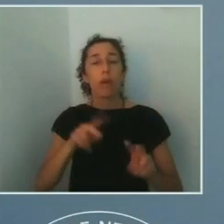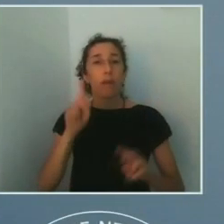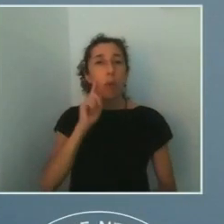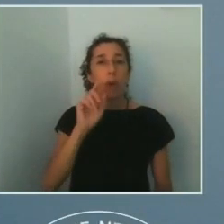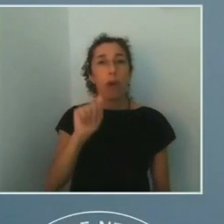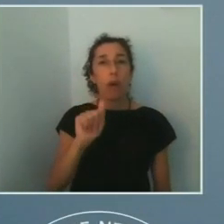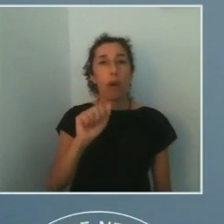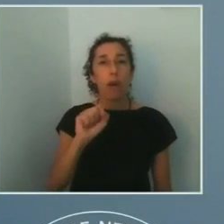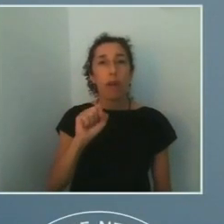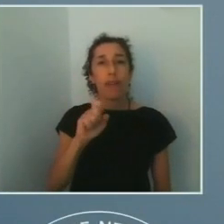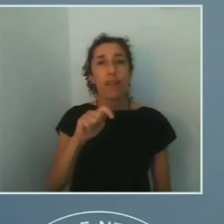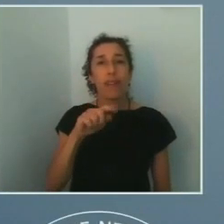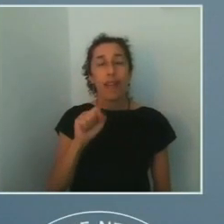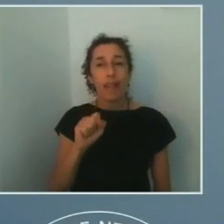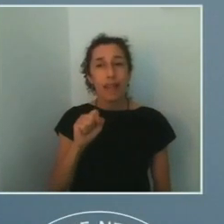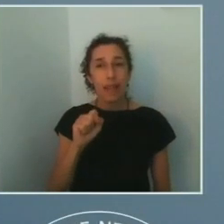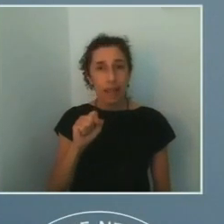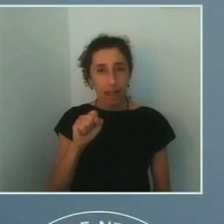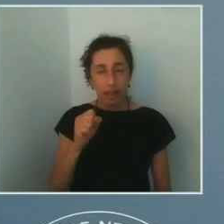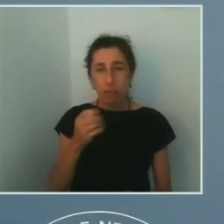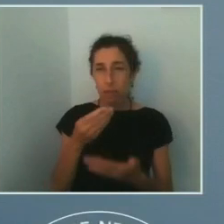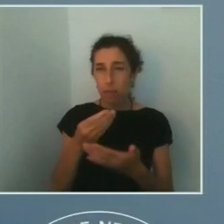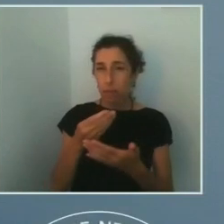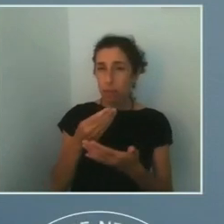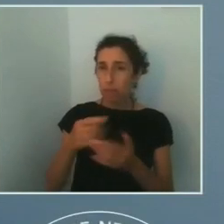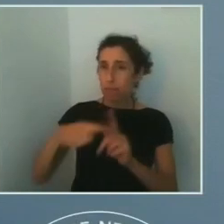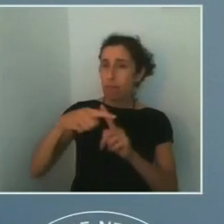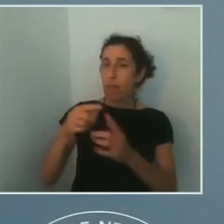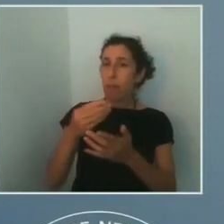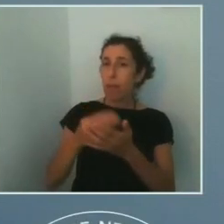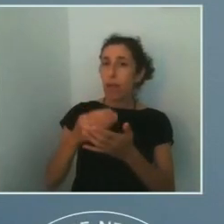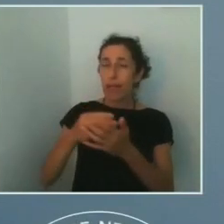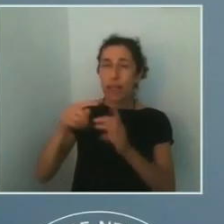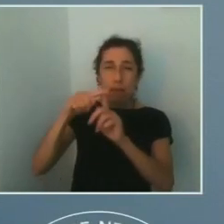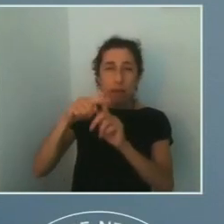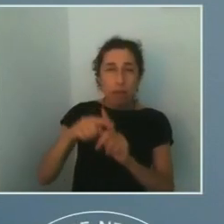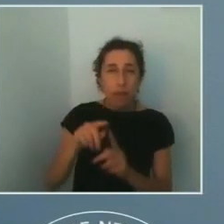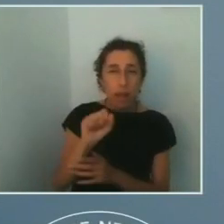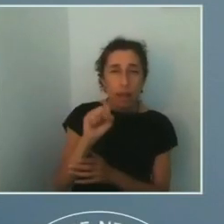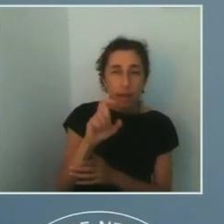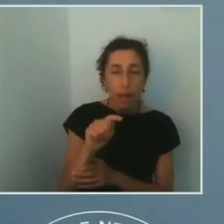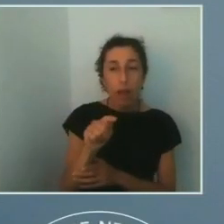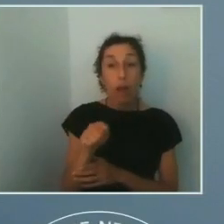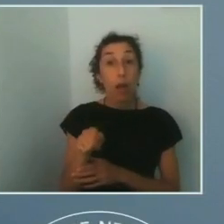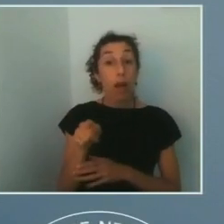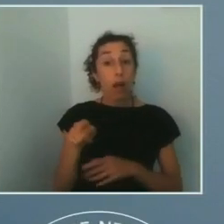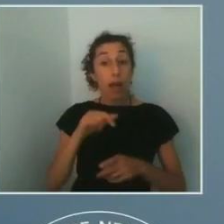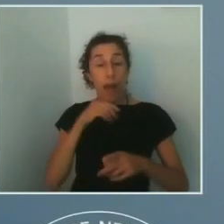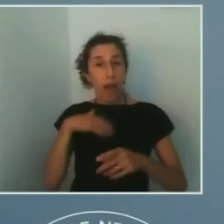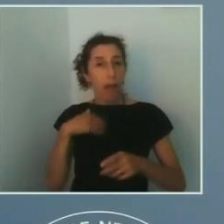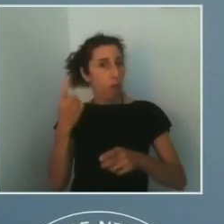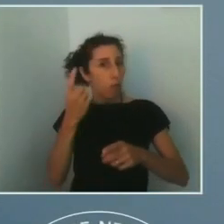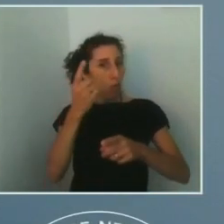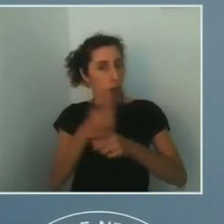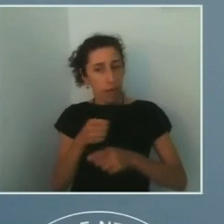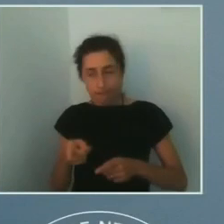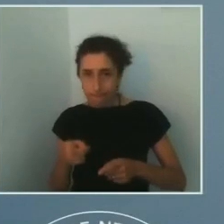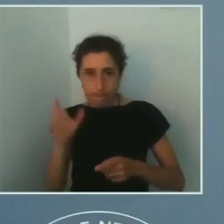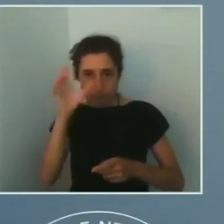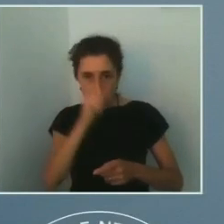the 2020 election cycle. It's a transparent attempt to score political points and attack the leading voice in opposition to